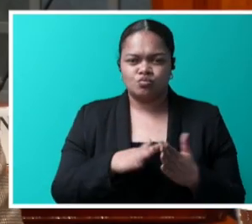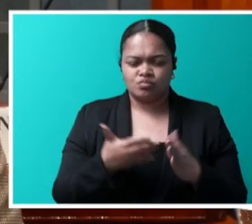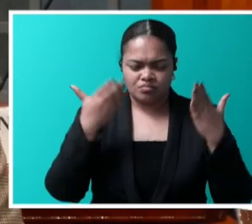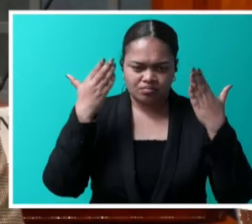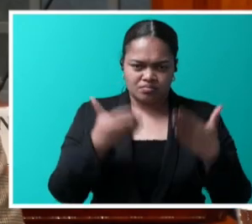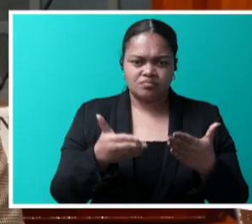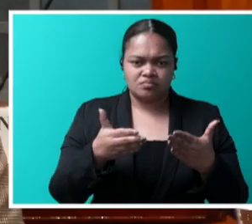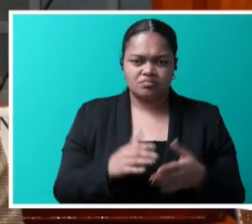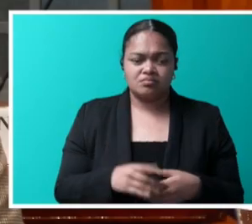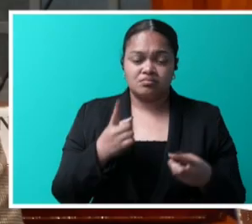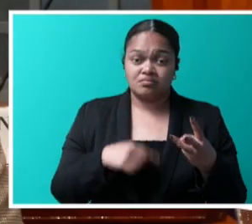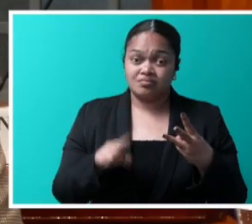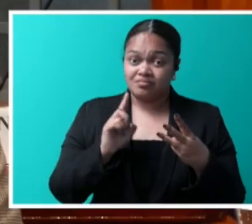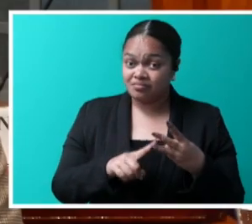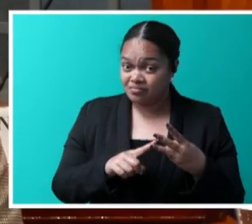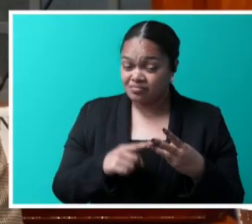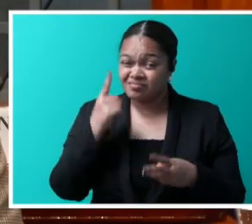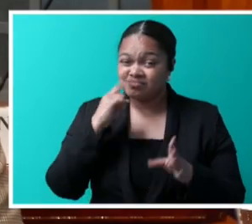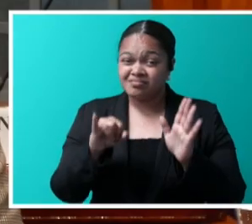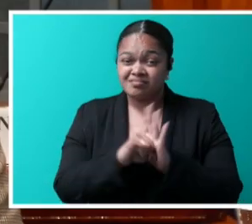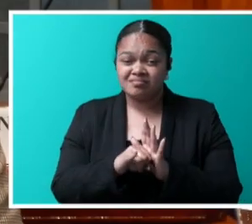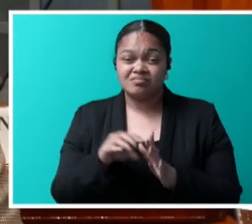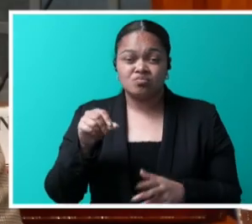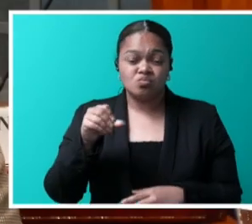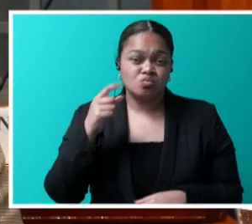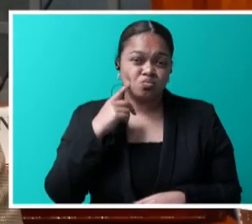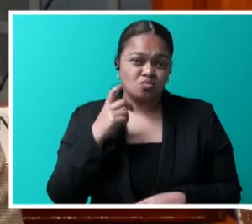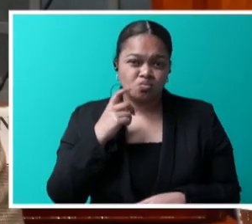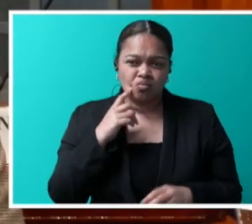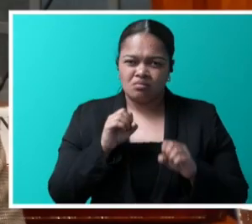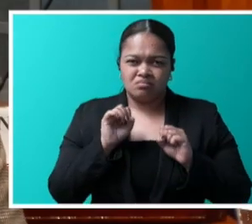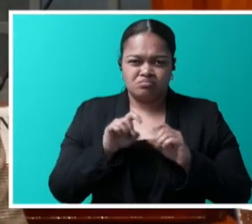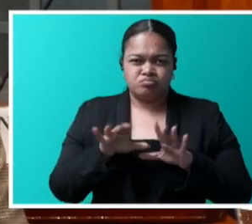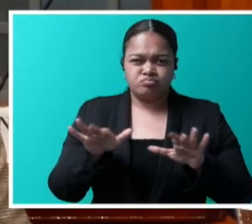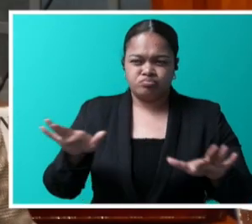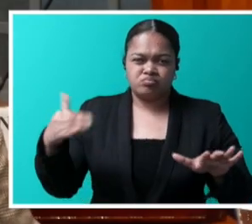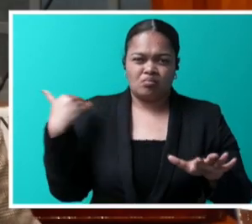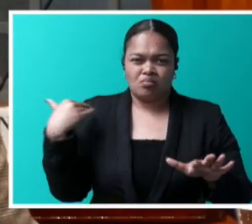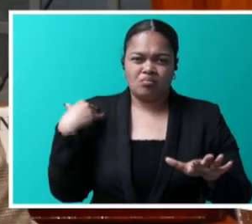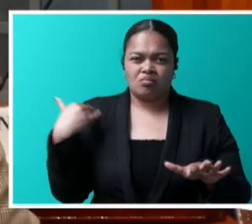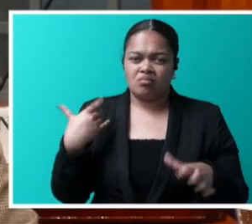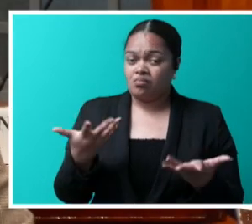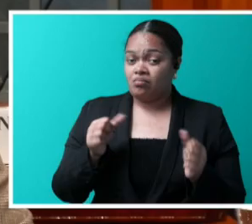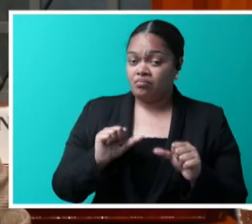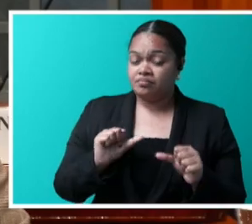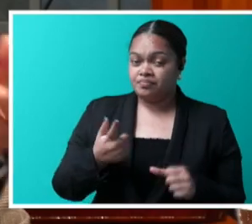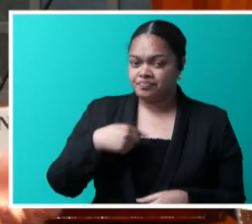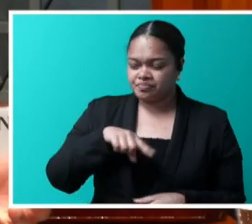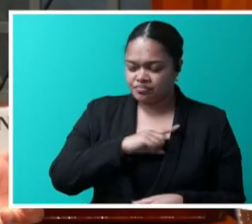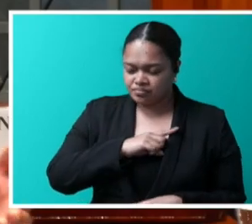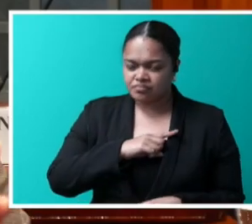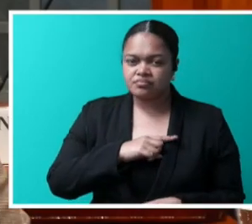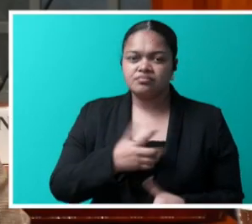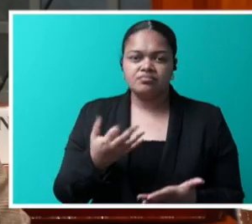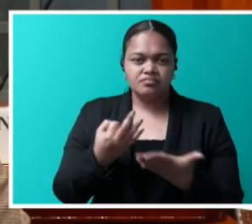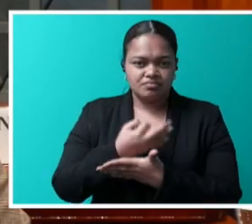And third, by identifying saltwater intrusion boundaries, it prevents our